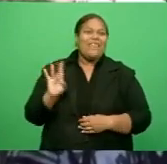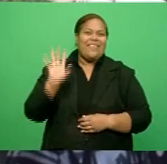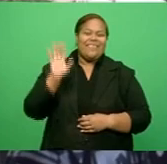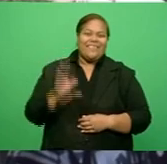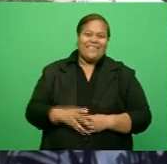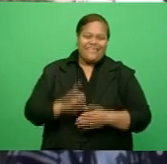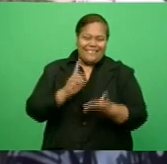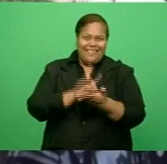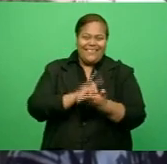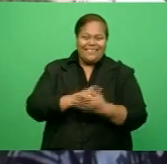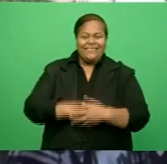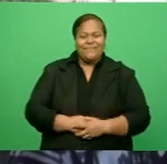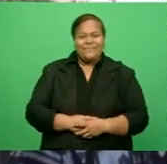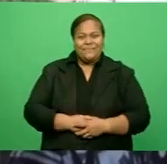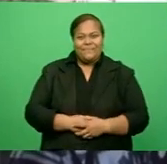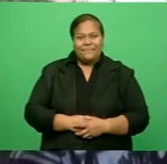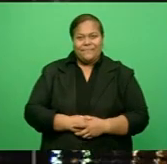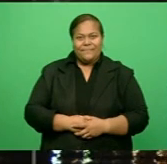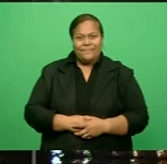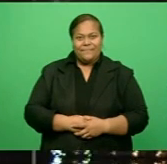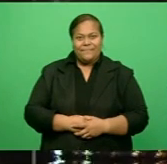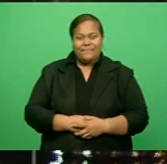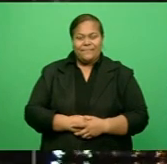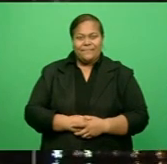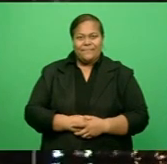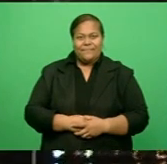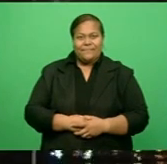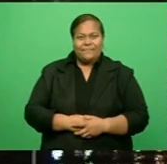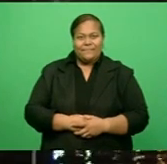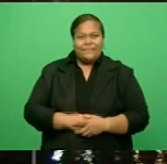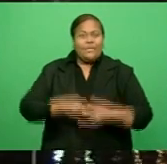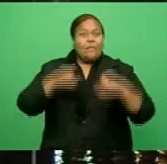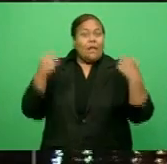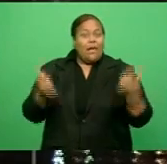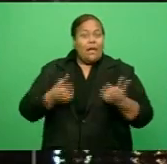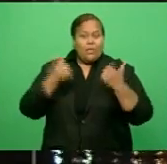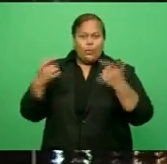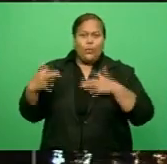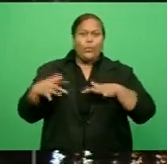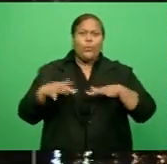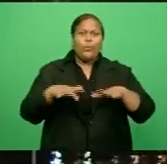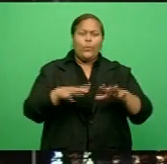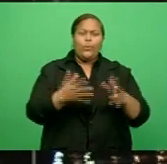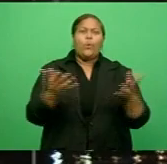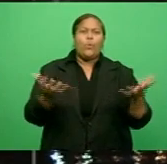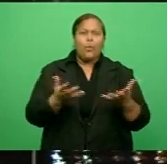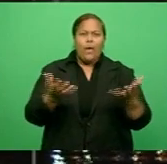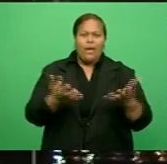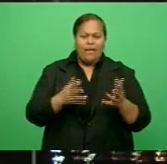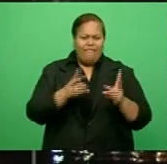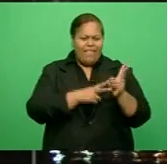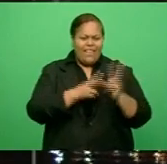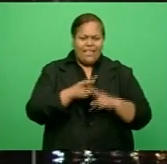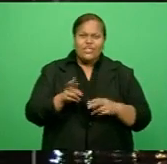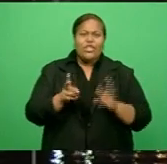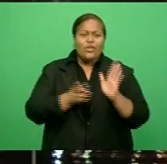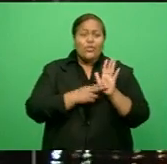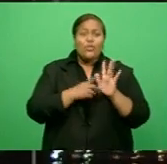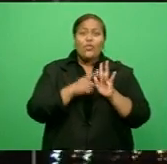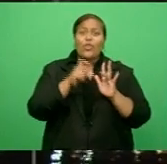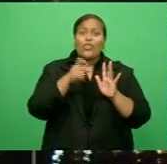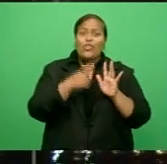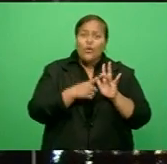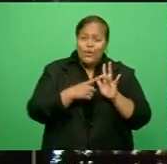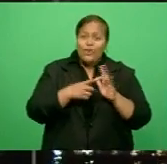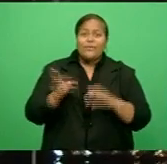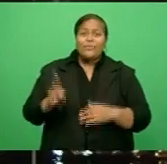Apinisa Wangarandovu, FBC News. Hundreds turned up at Nambunrao village in North Orewa for the inaugural remembrance of the